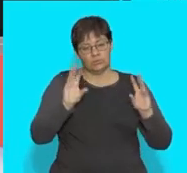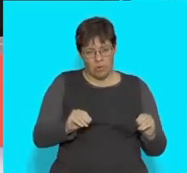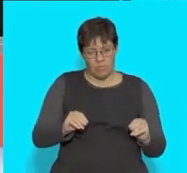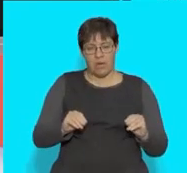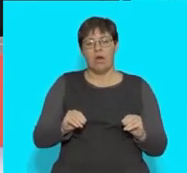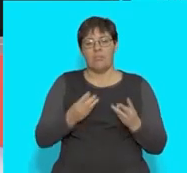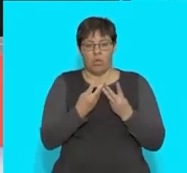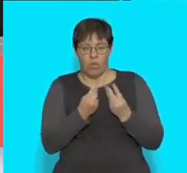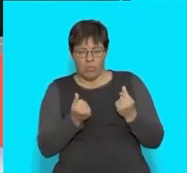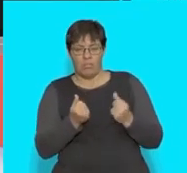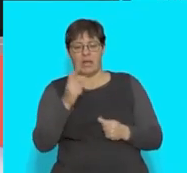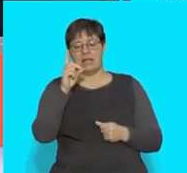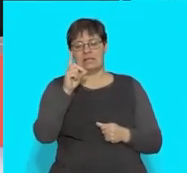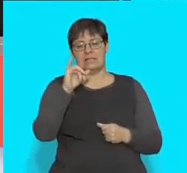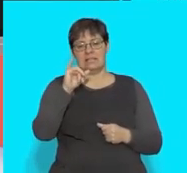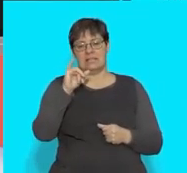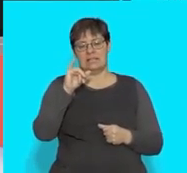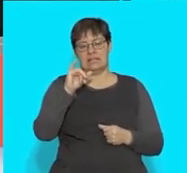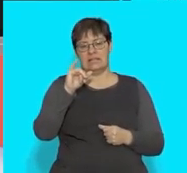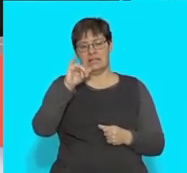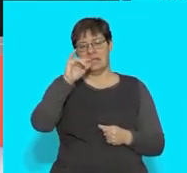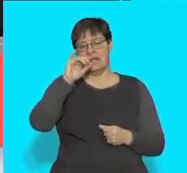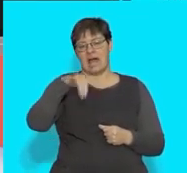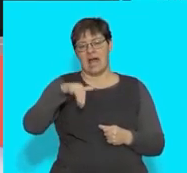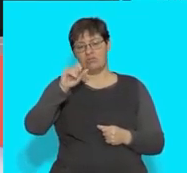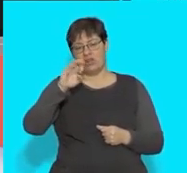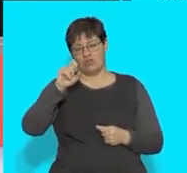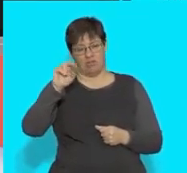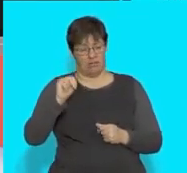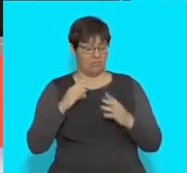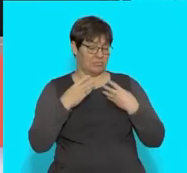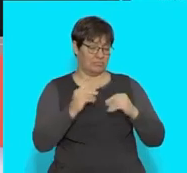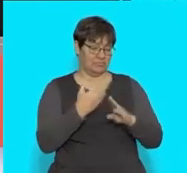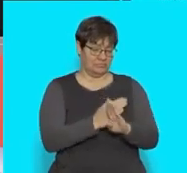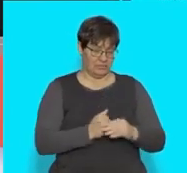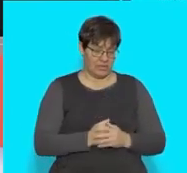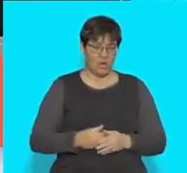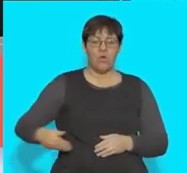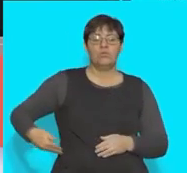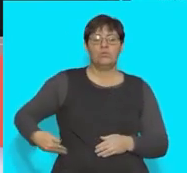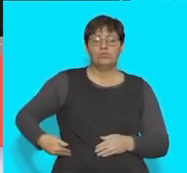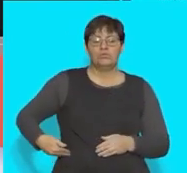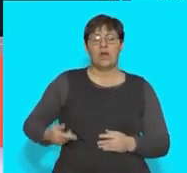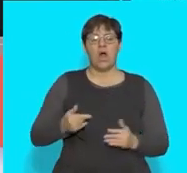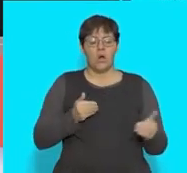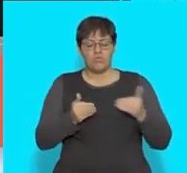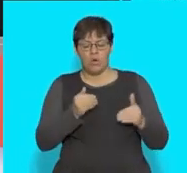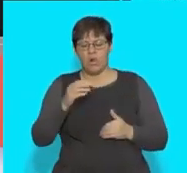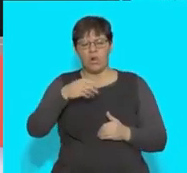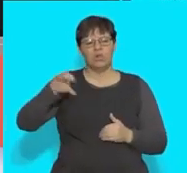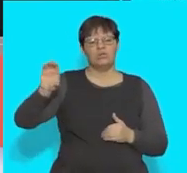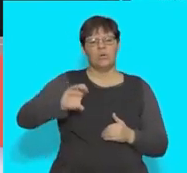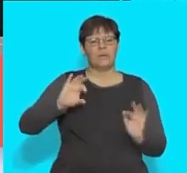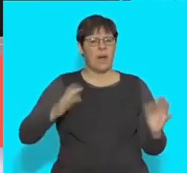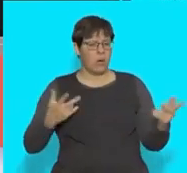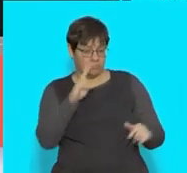from dehydrating? Today, we're going to look at how our kidneys are going to control salt, right?